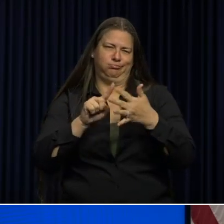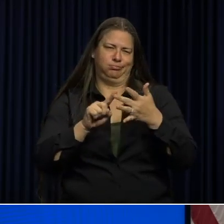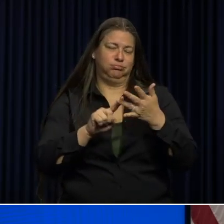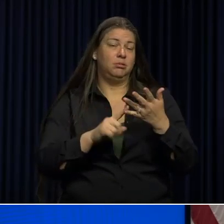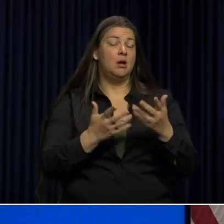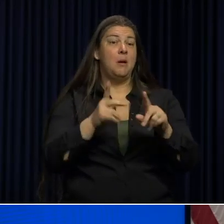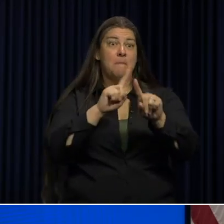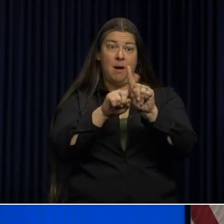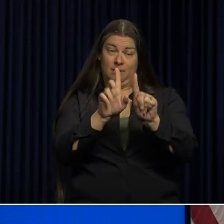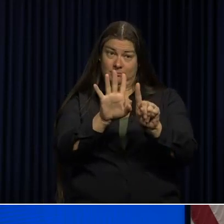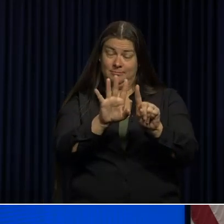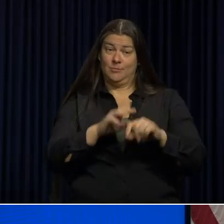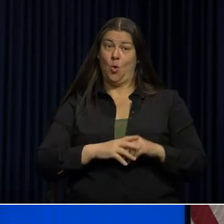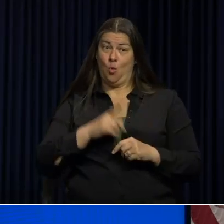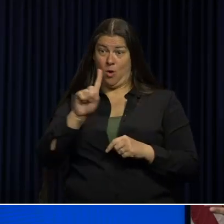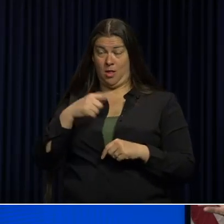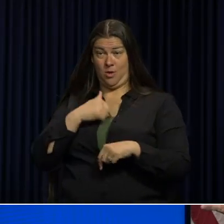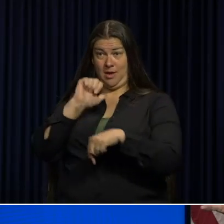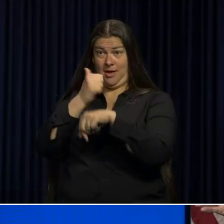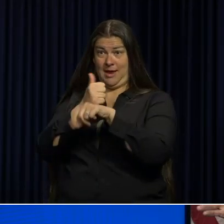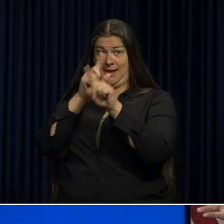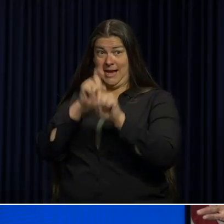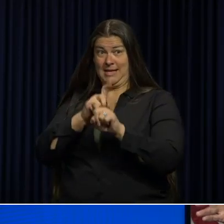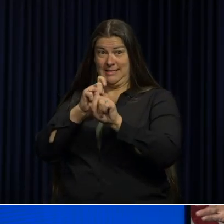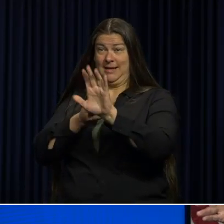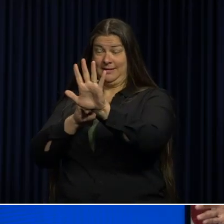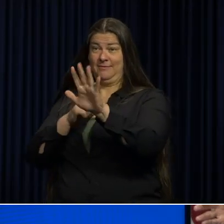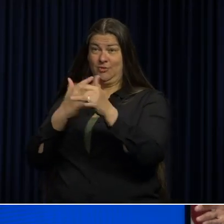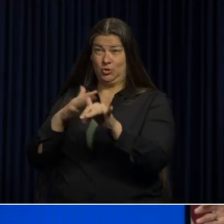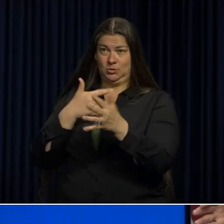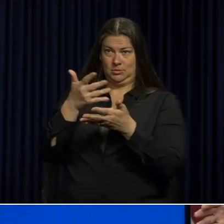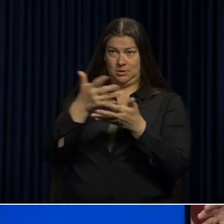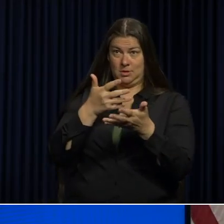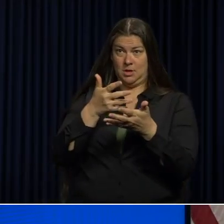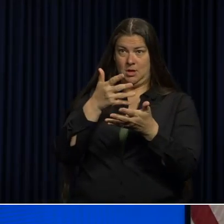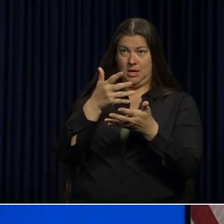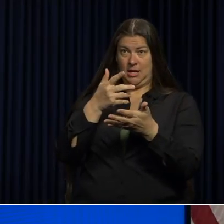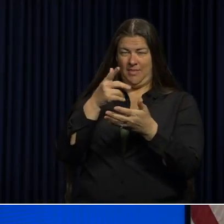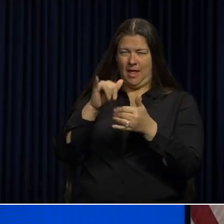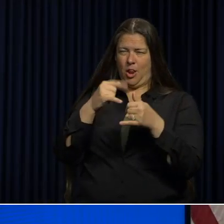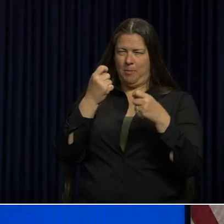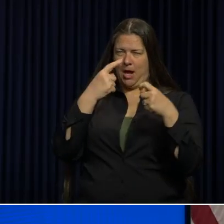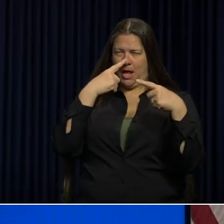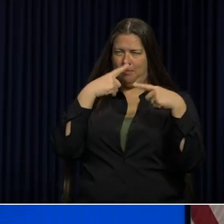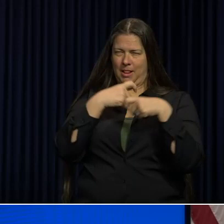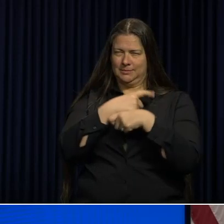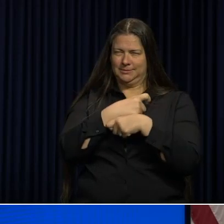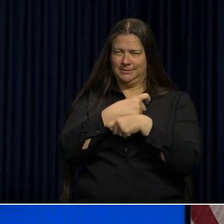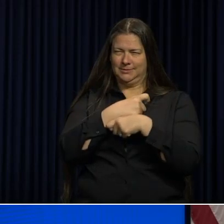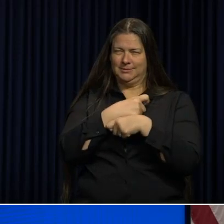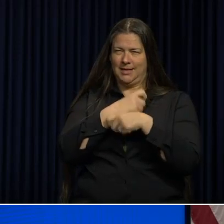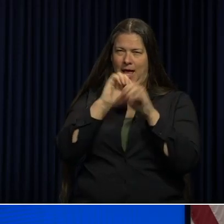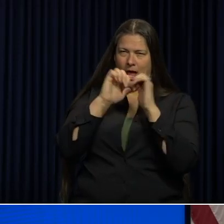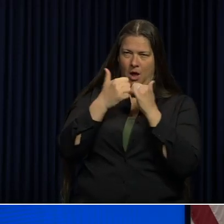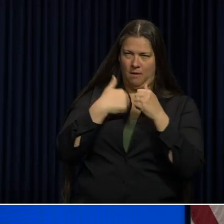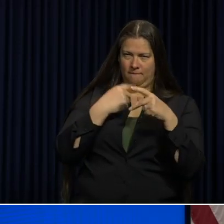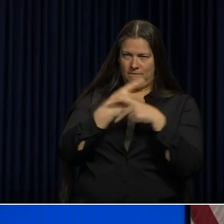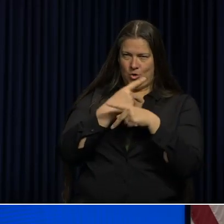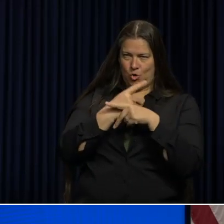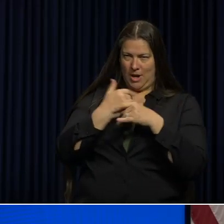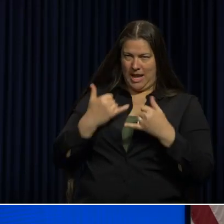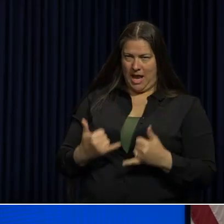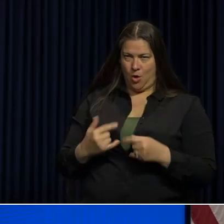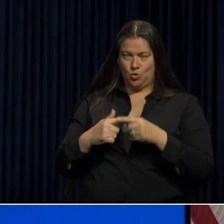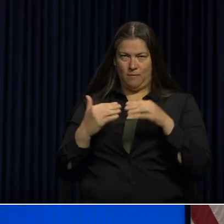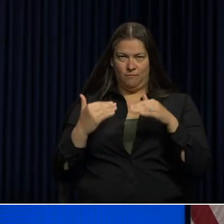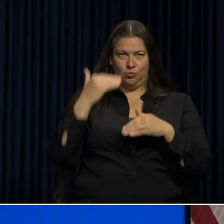it does make it a little more complicated to say where we are and where we're going. And for that, we have got professionals like Dr. Stack and